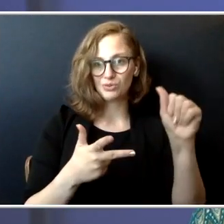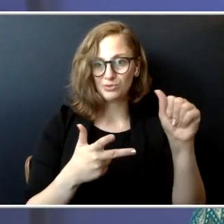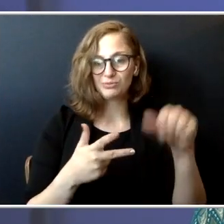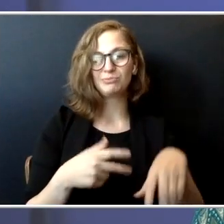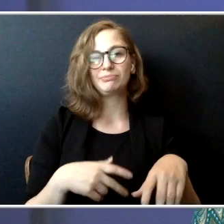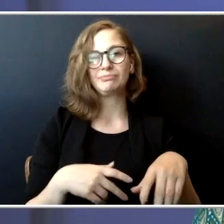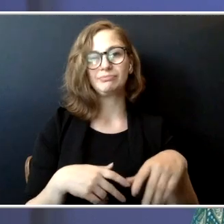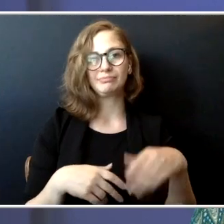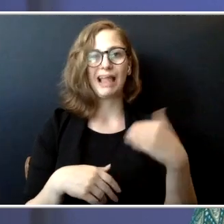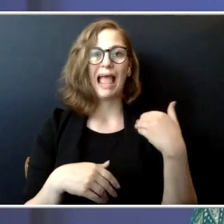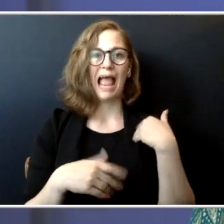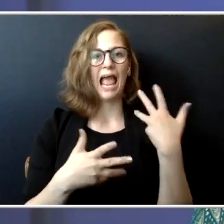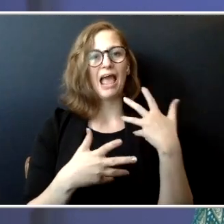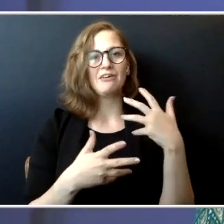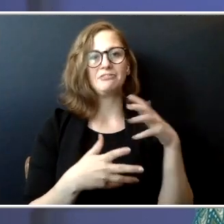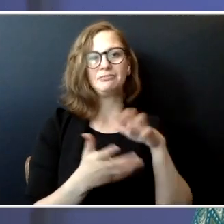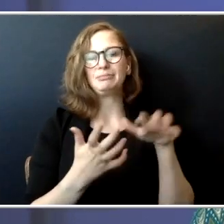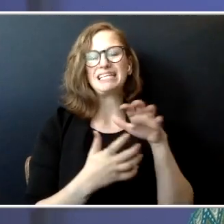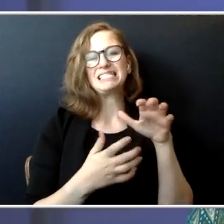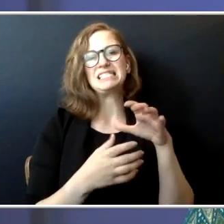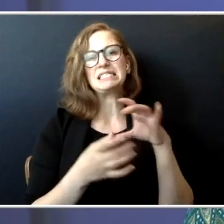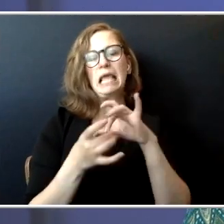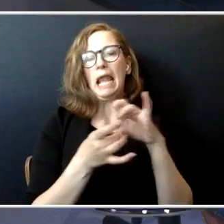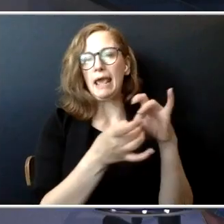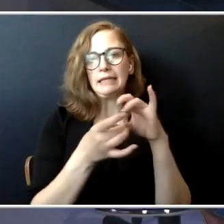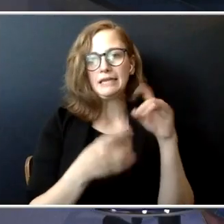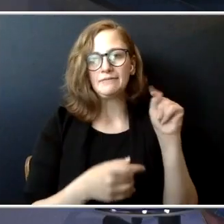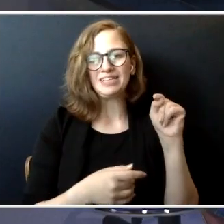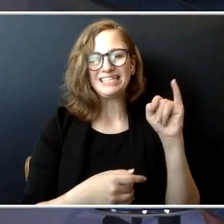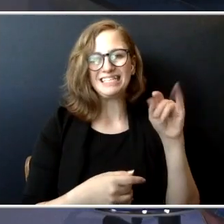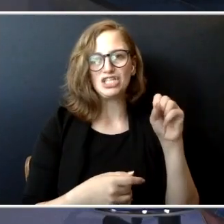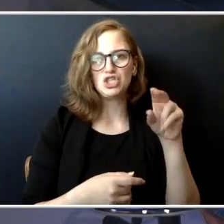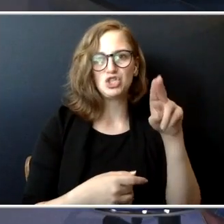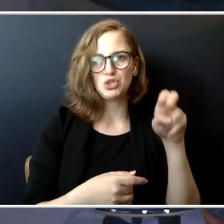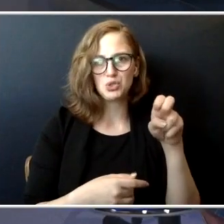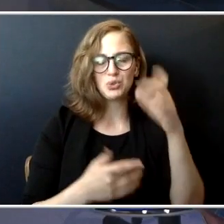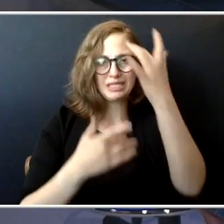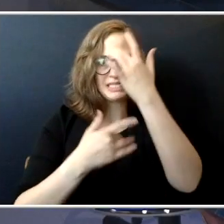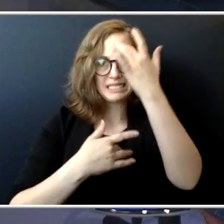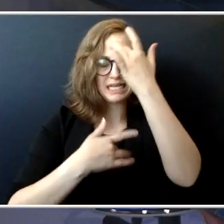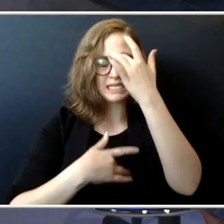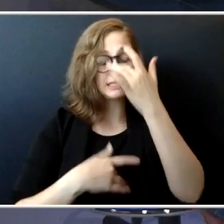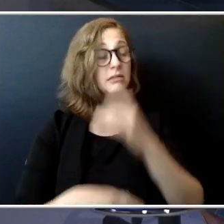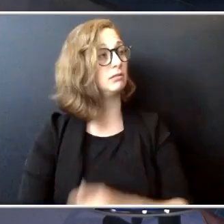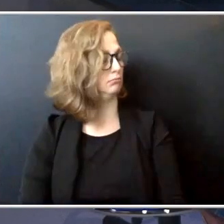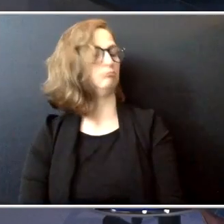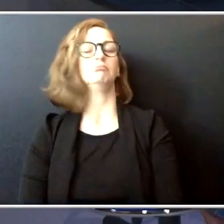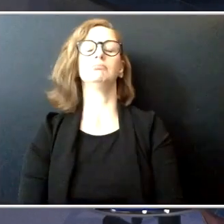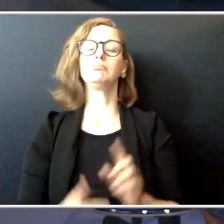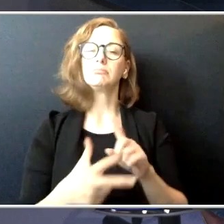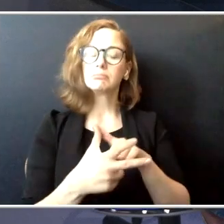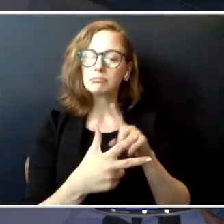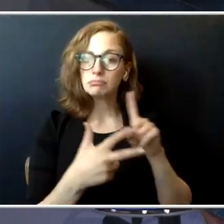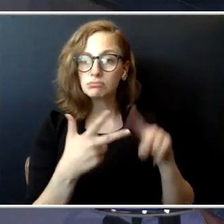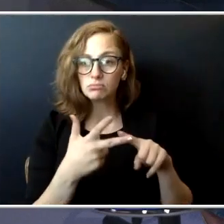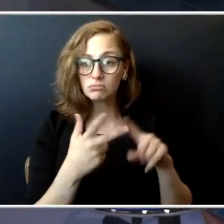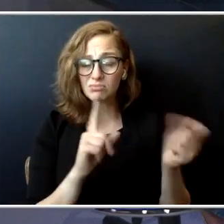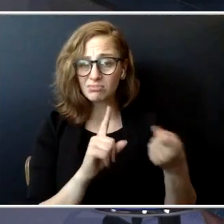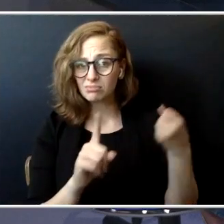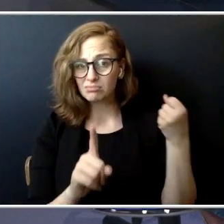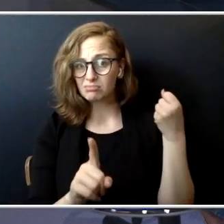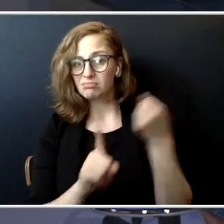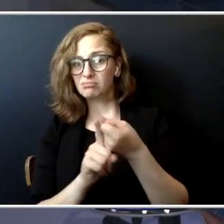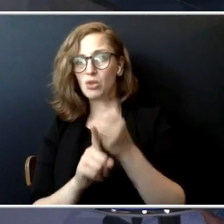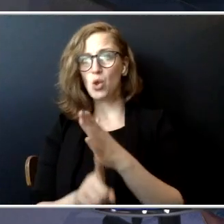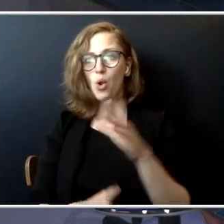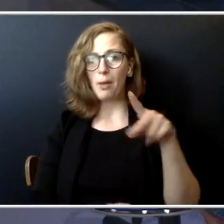tissue disease. So I'm being seen by rheumatology as well. For an autoimmune. And now, were those conditions directly related to your parathyroid, or is that just